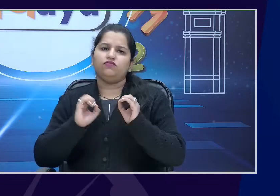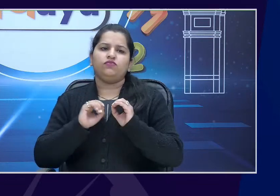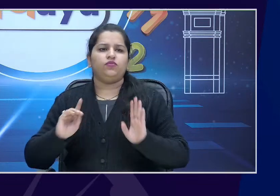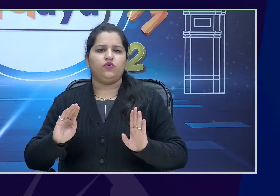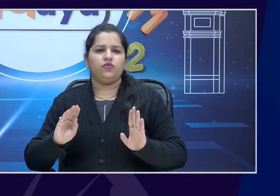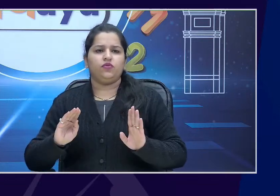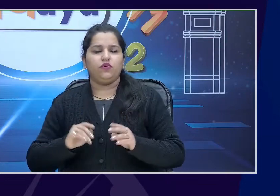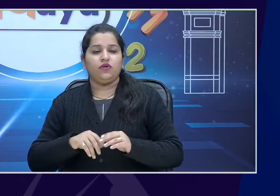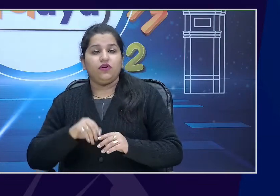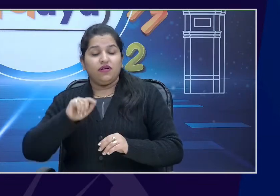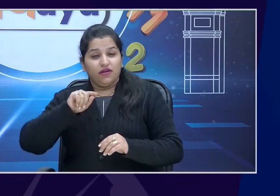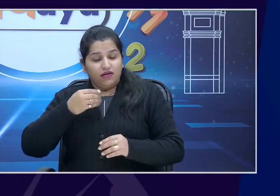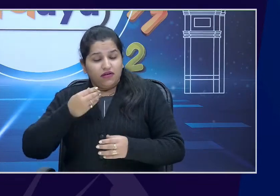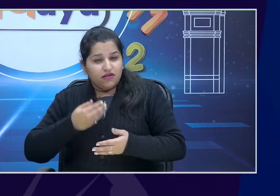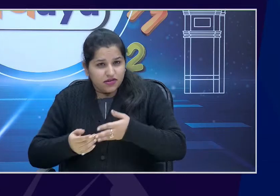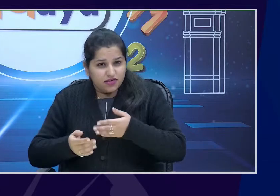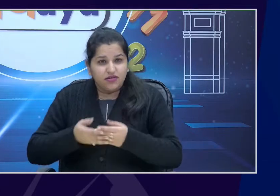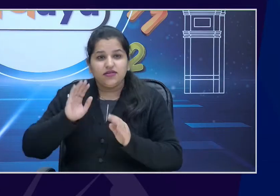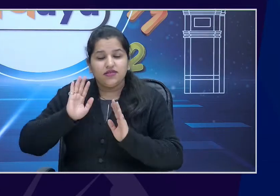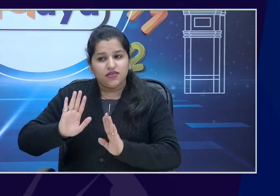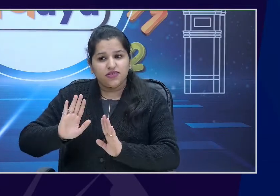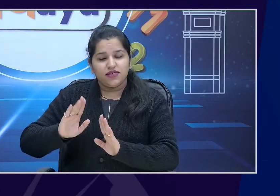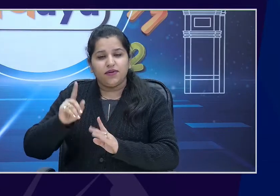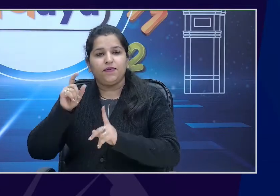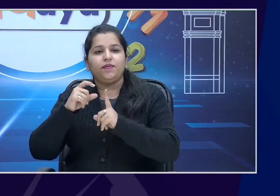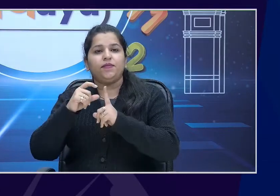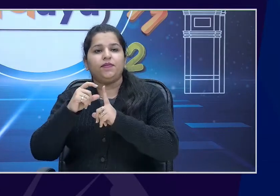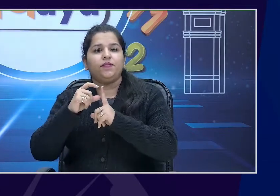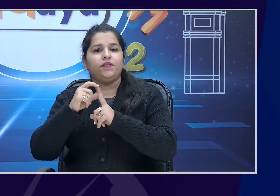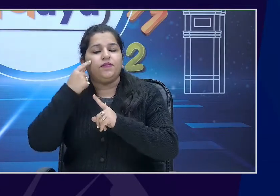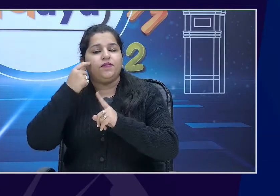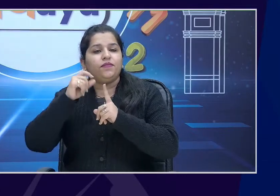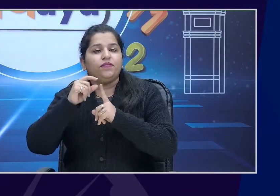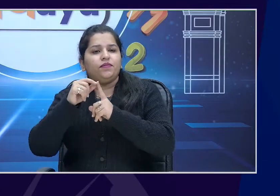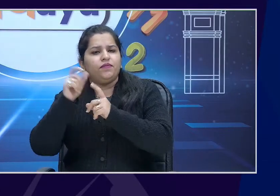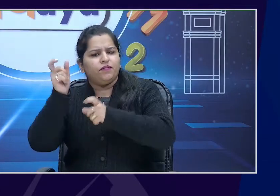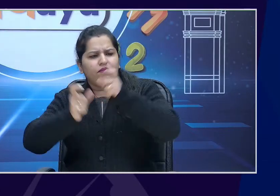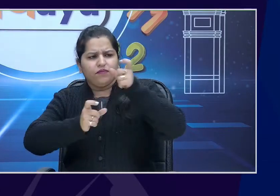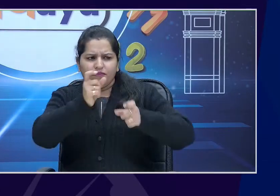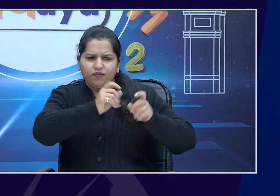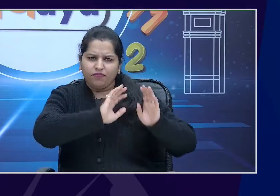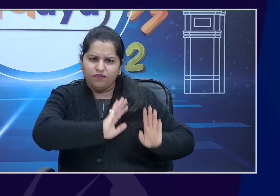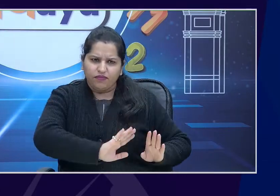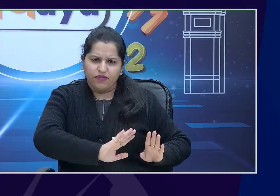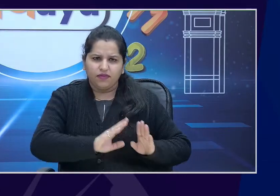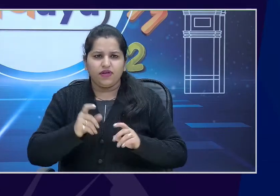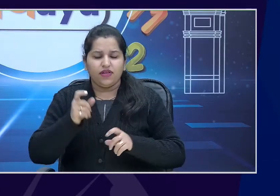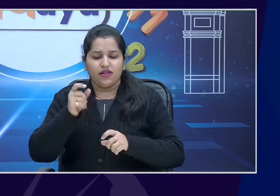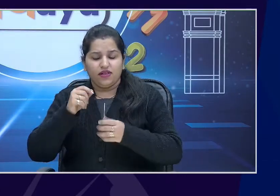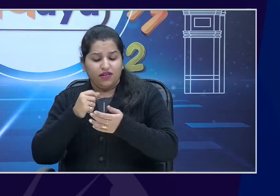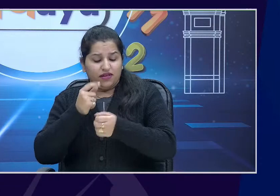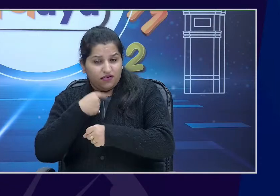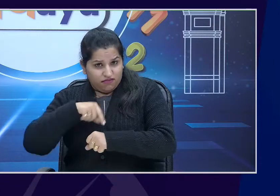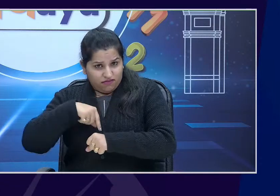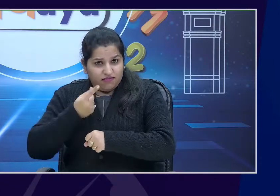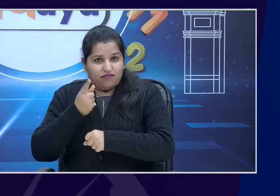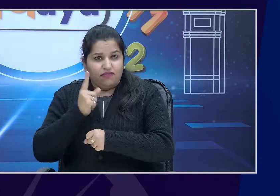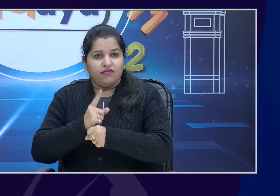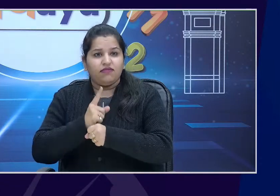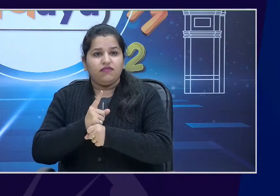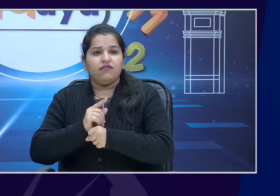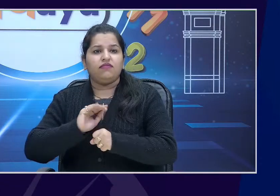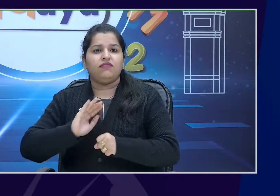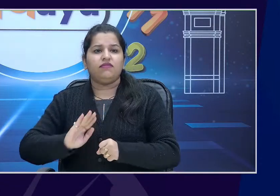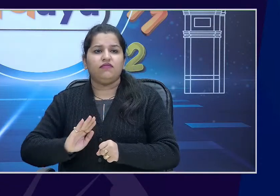in that some people keep diary to write teachers. For me, I'm a teacher, so I